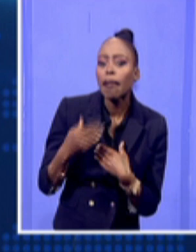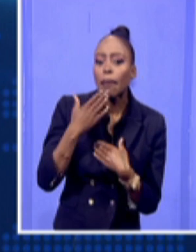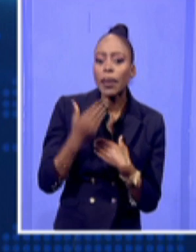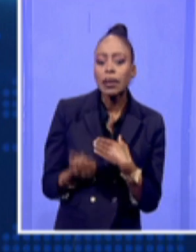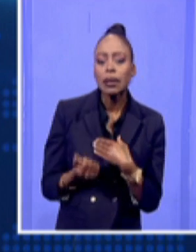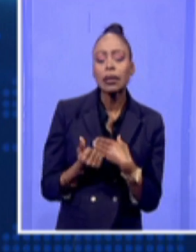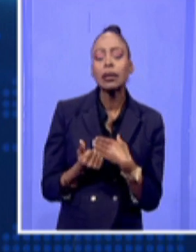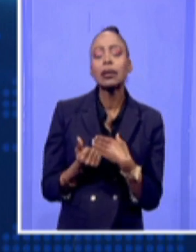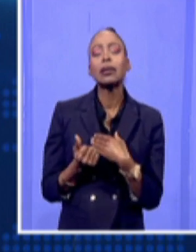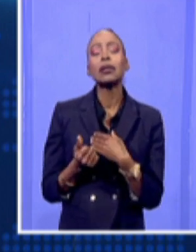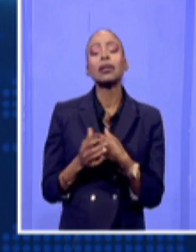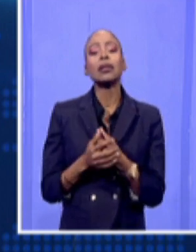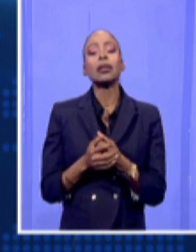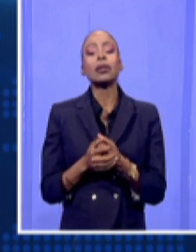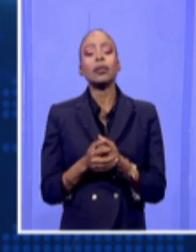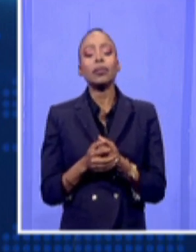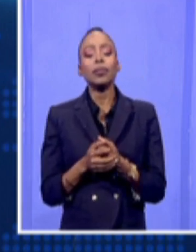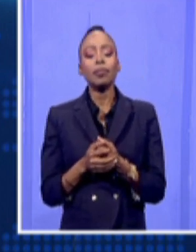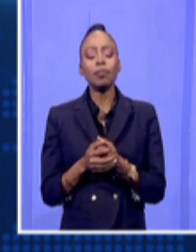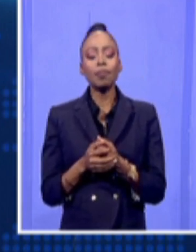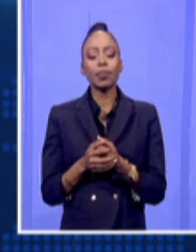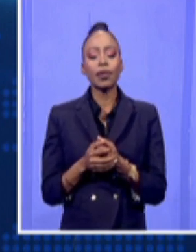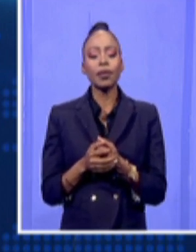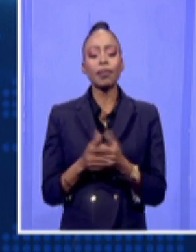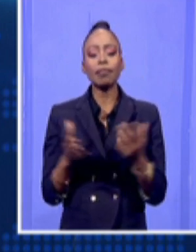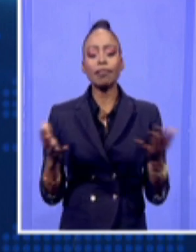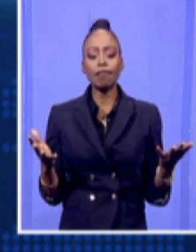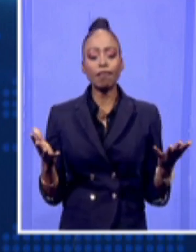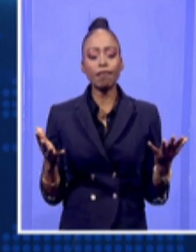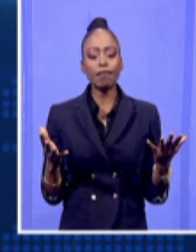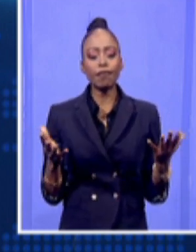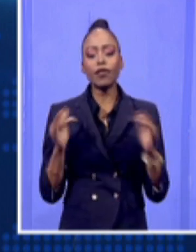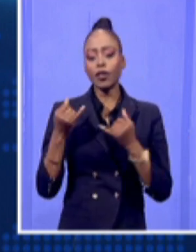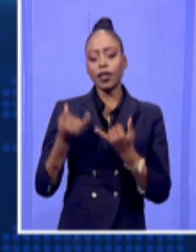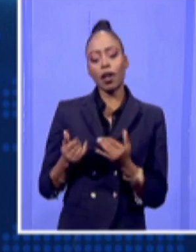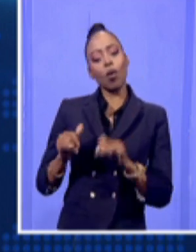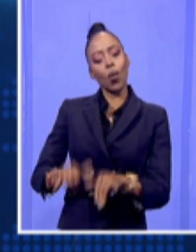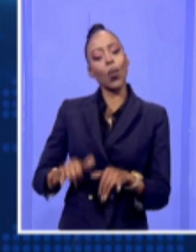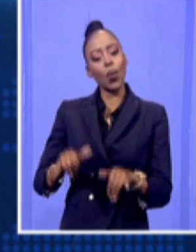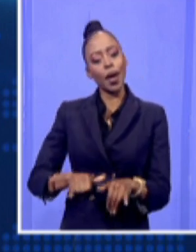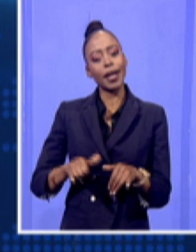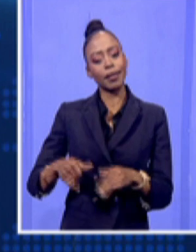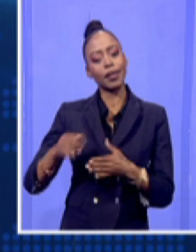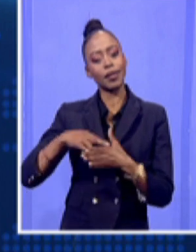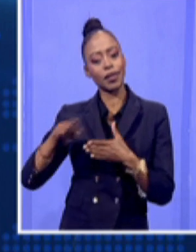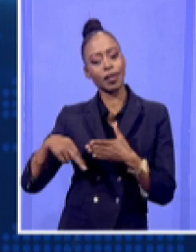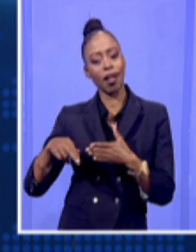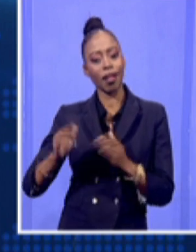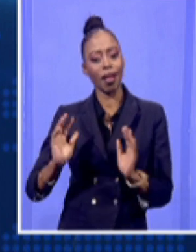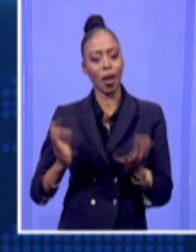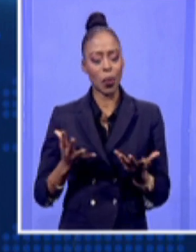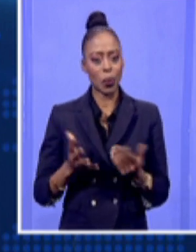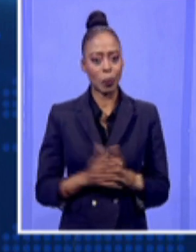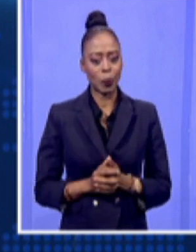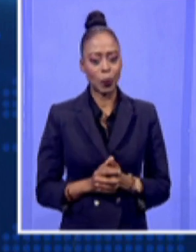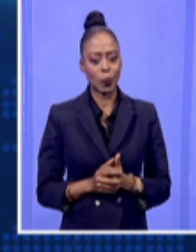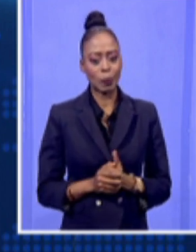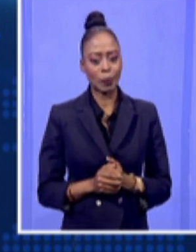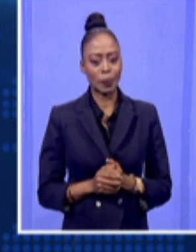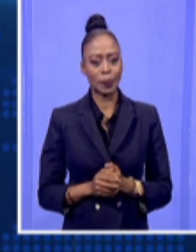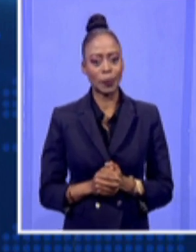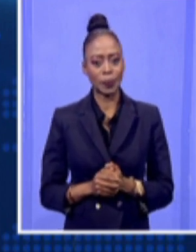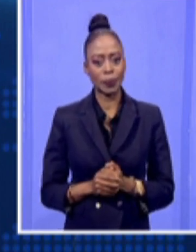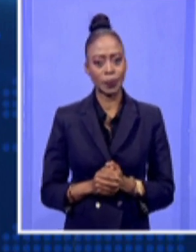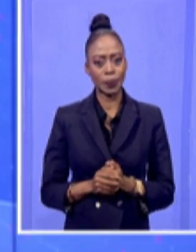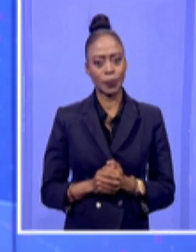that were leveled, and so I'm awaiting they will then revert to me. What